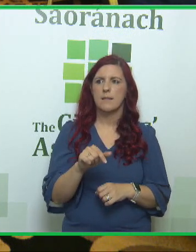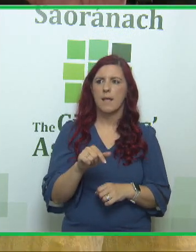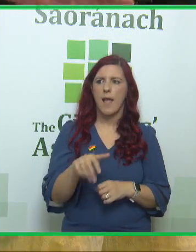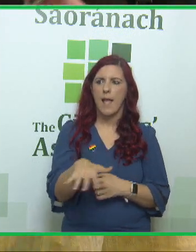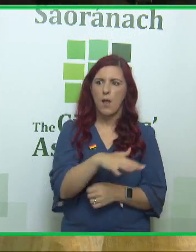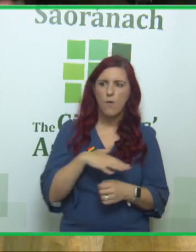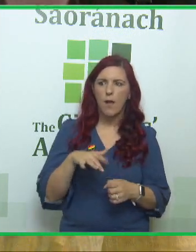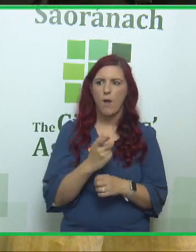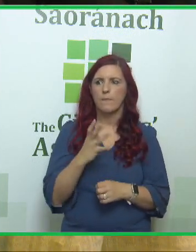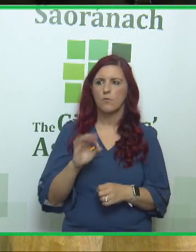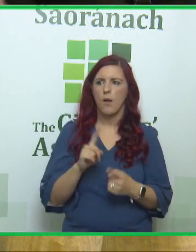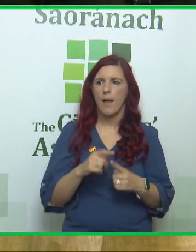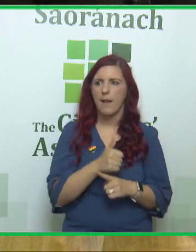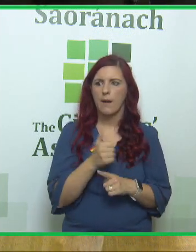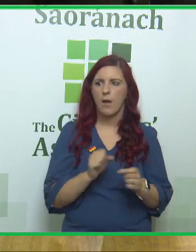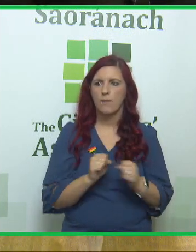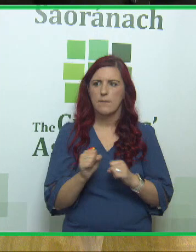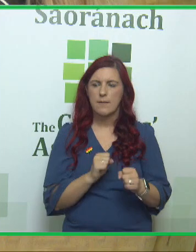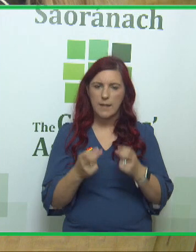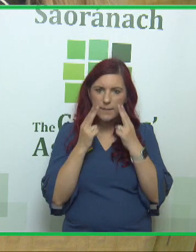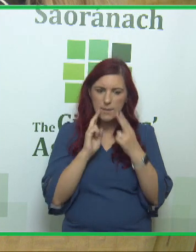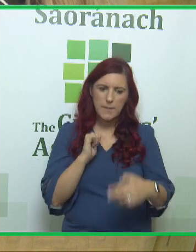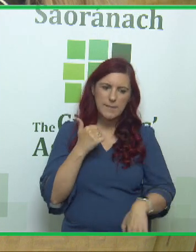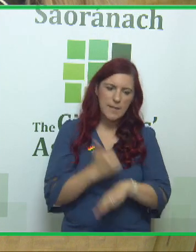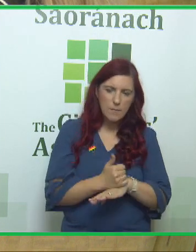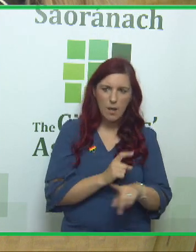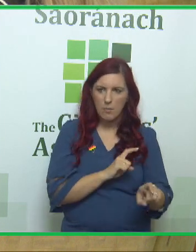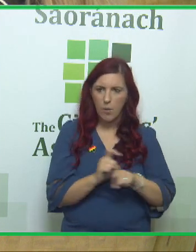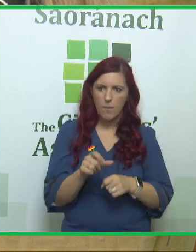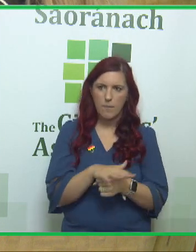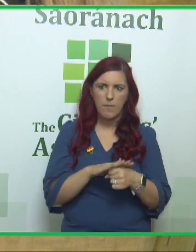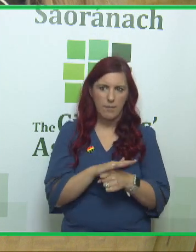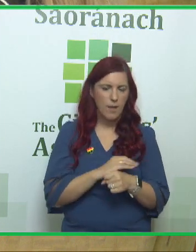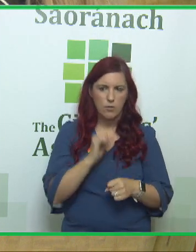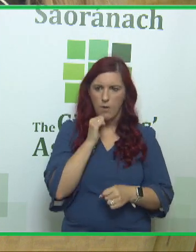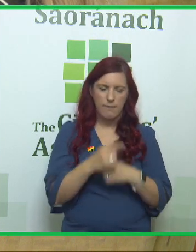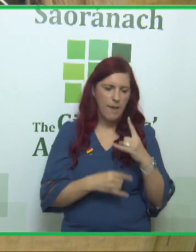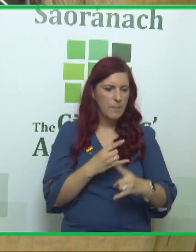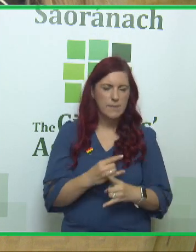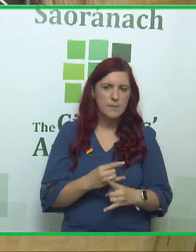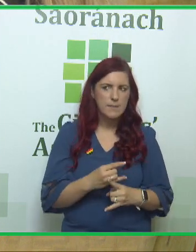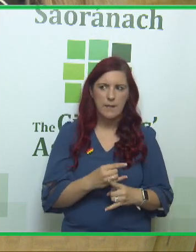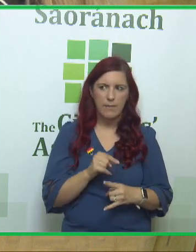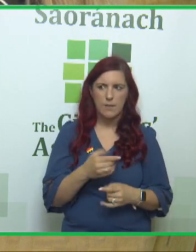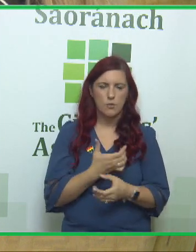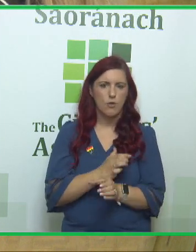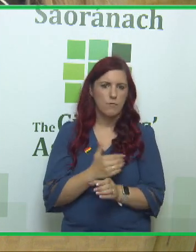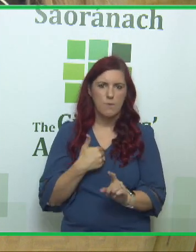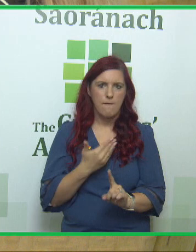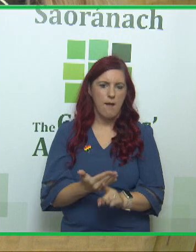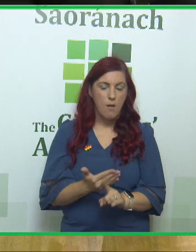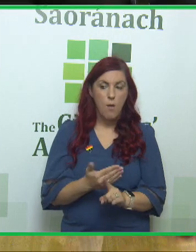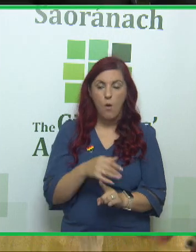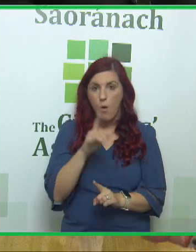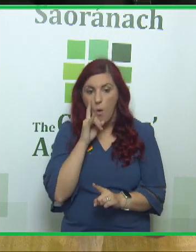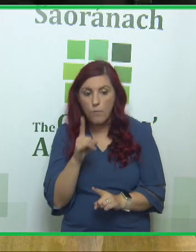services, and the thing needs to be established on a proper footing. That hasn't happened in this country to date.